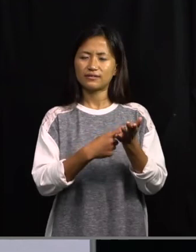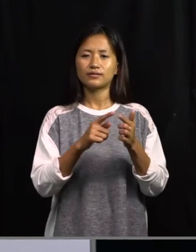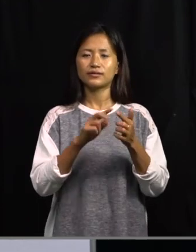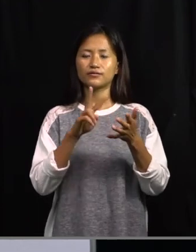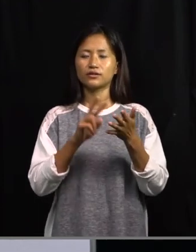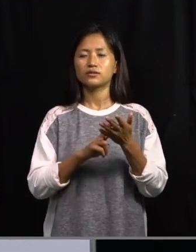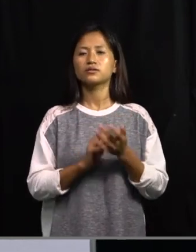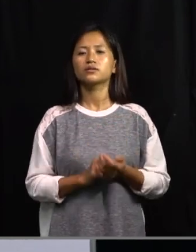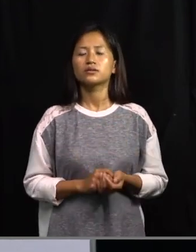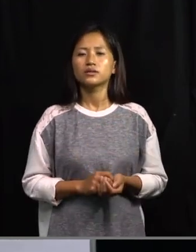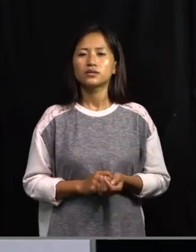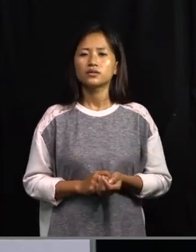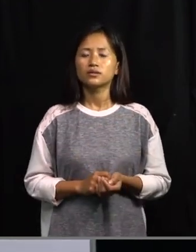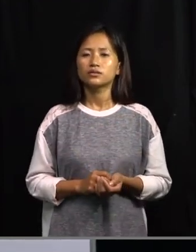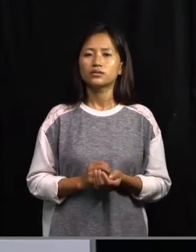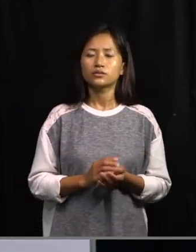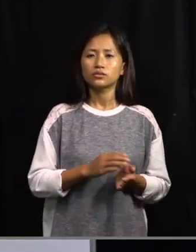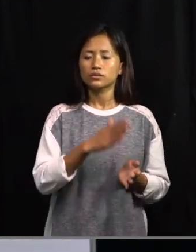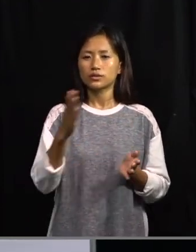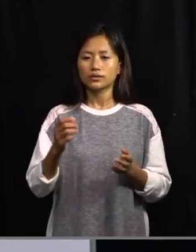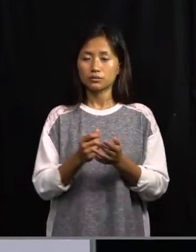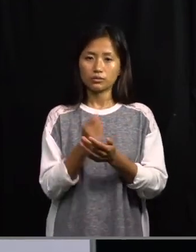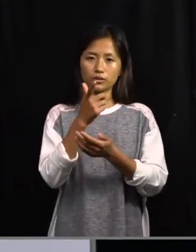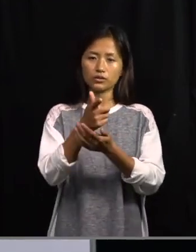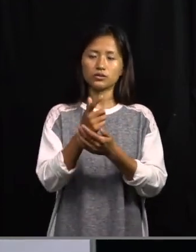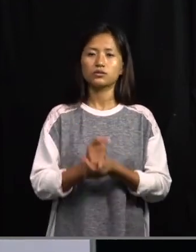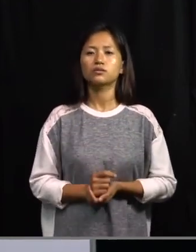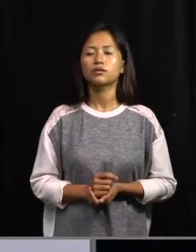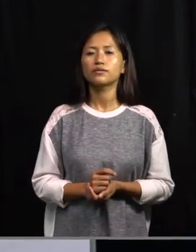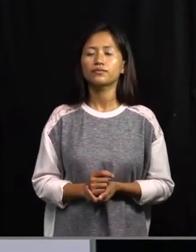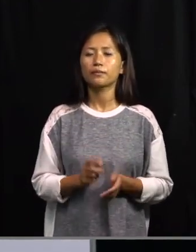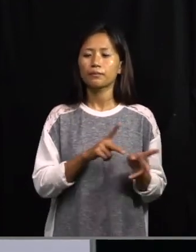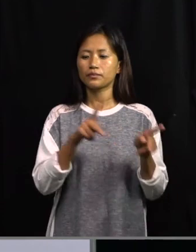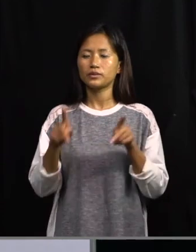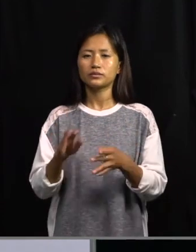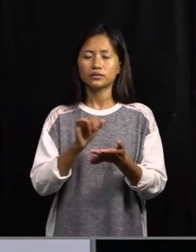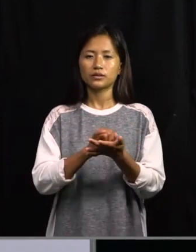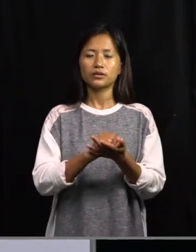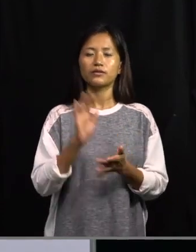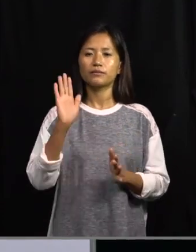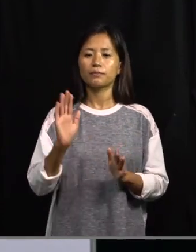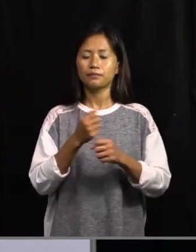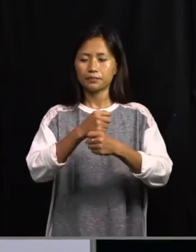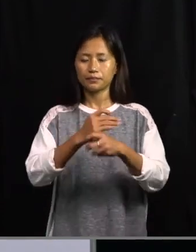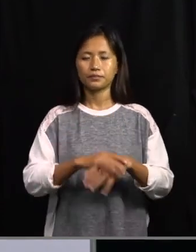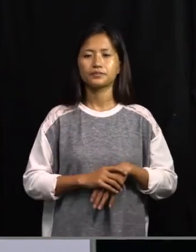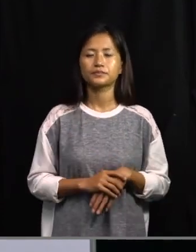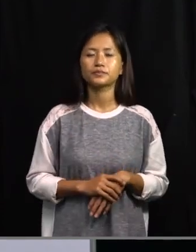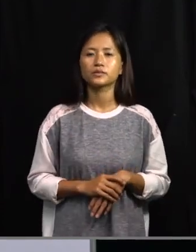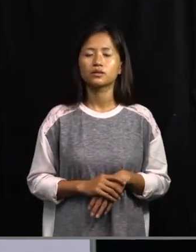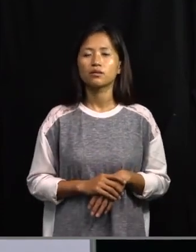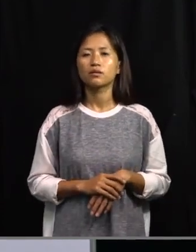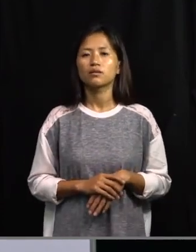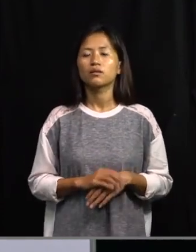to do the expenditure in the plan that they have made. So even though those are minimal,